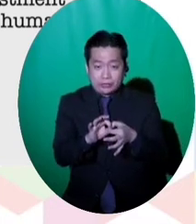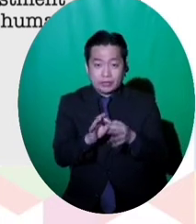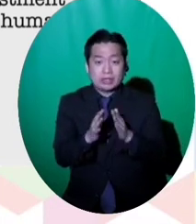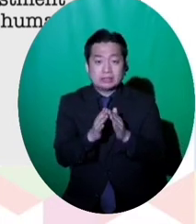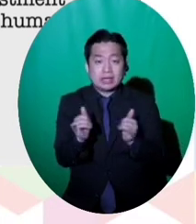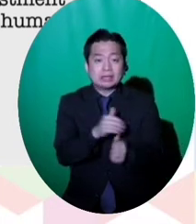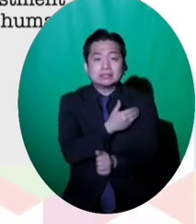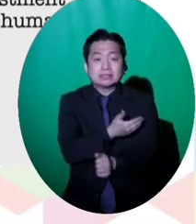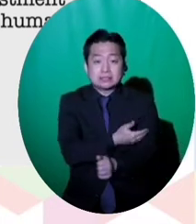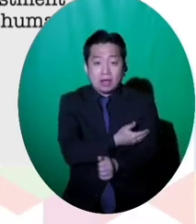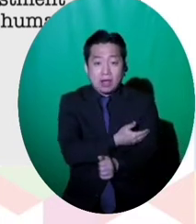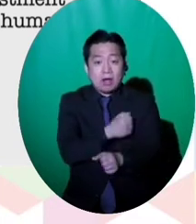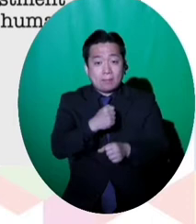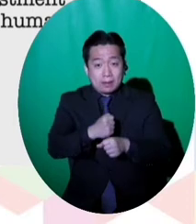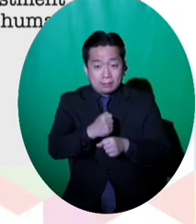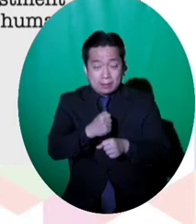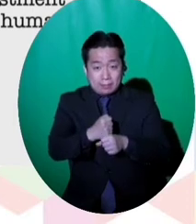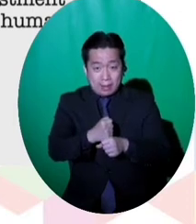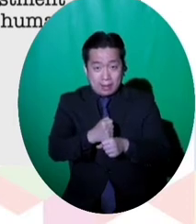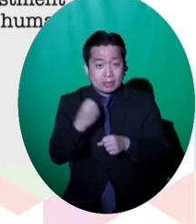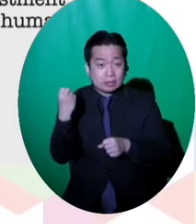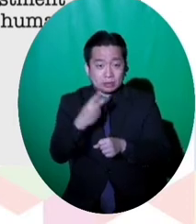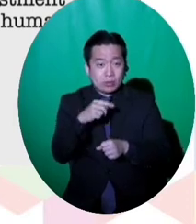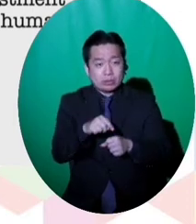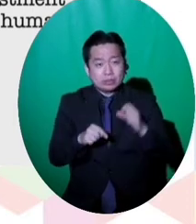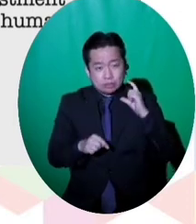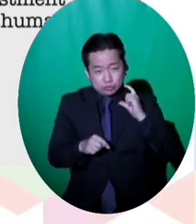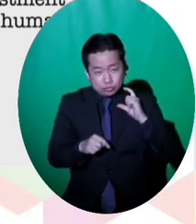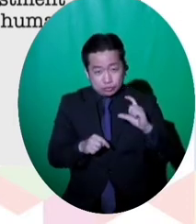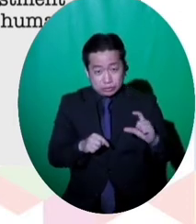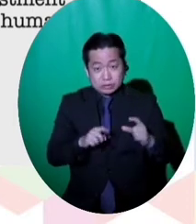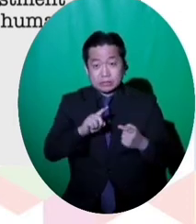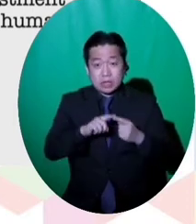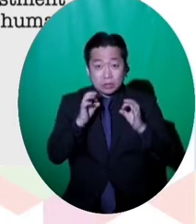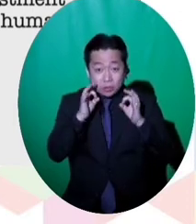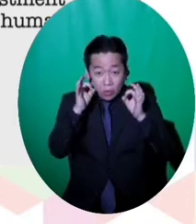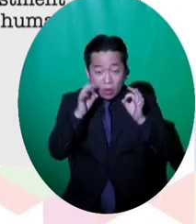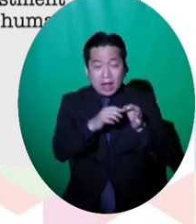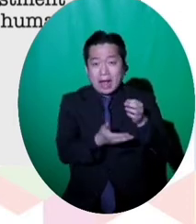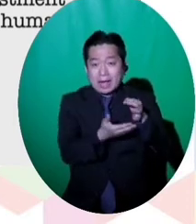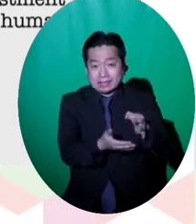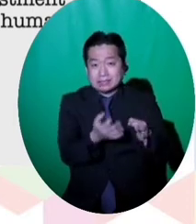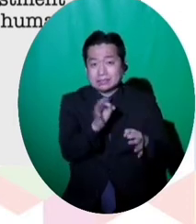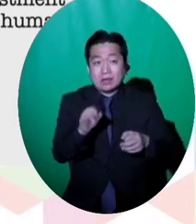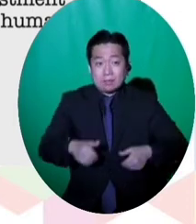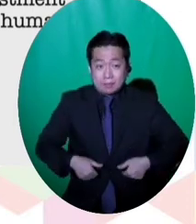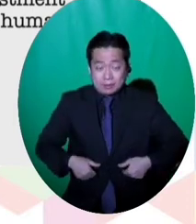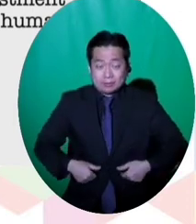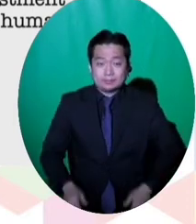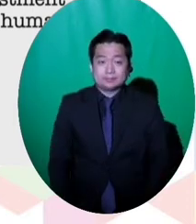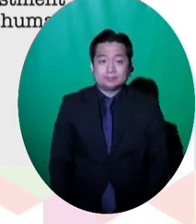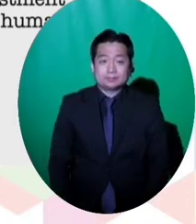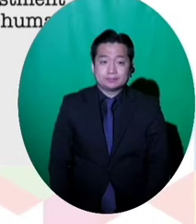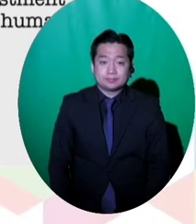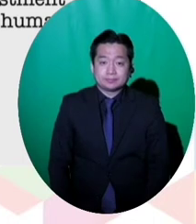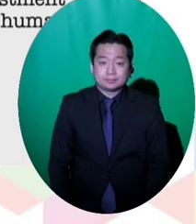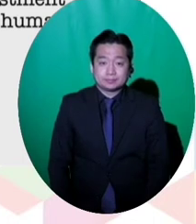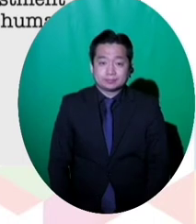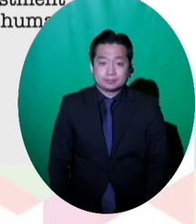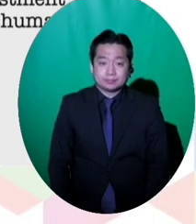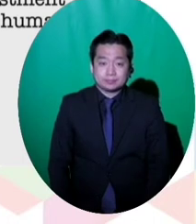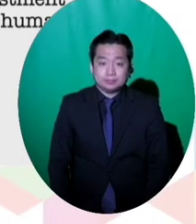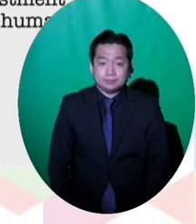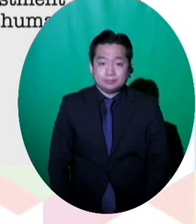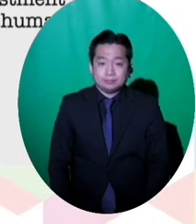itself does not deliver health and well-being. Spending on children and parents is not a bribe or a waste.